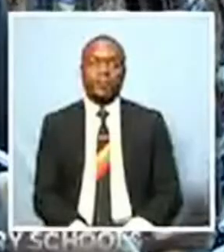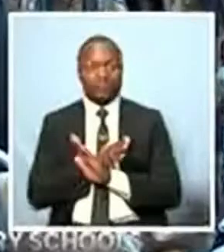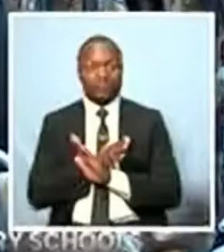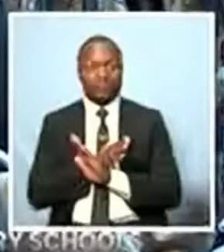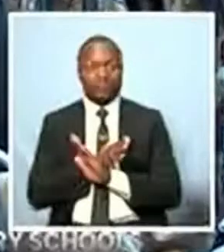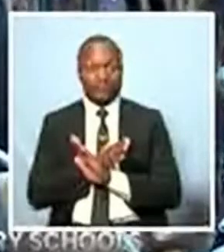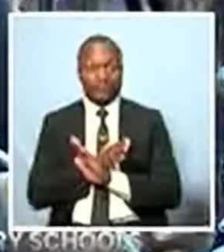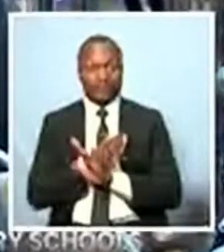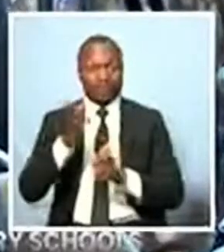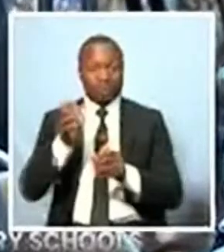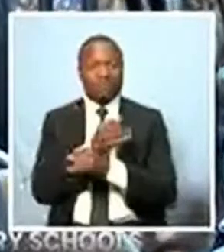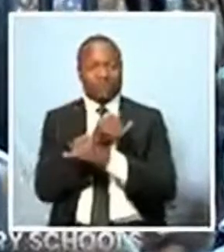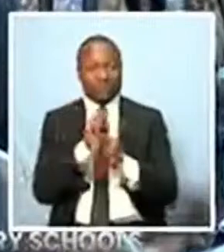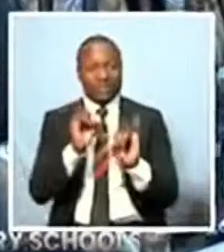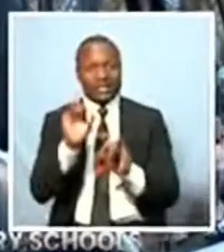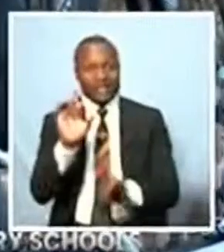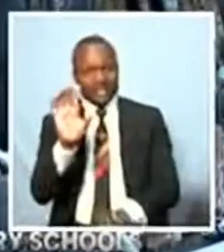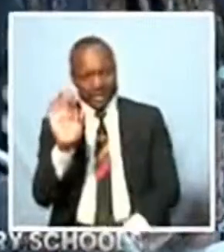Yes.